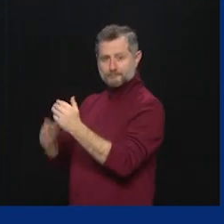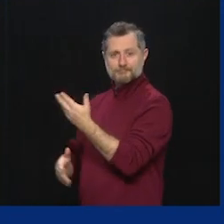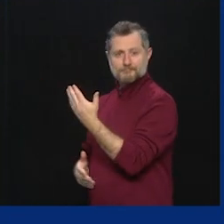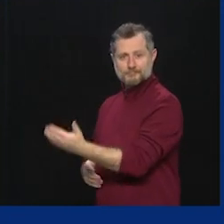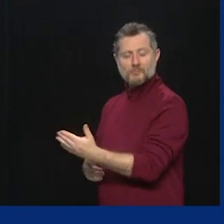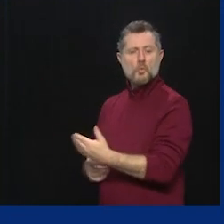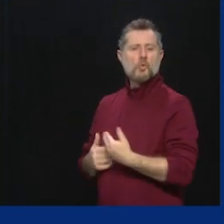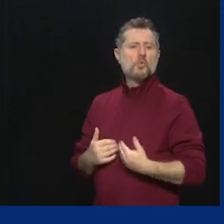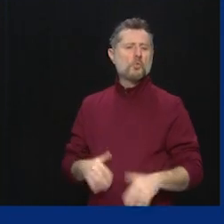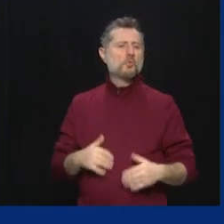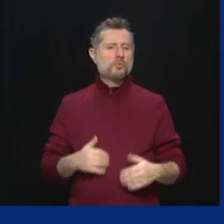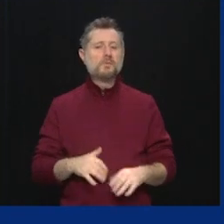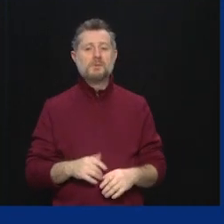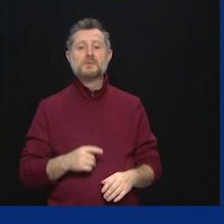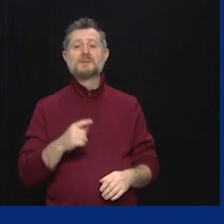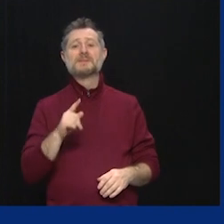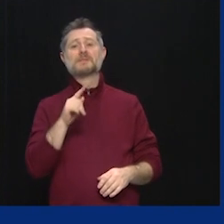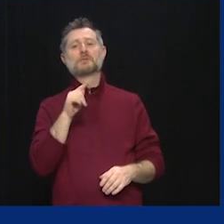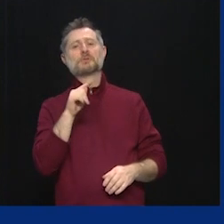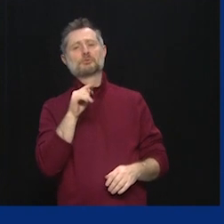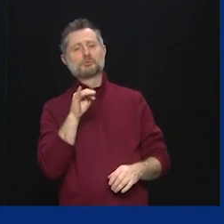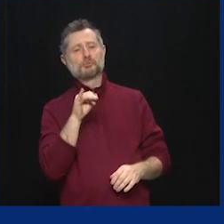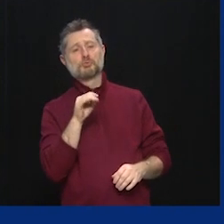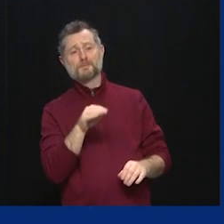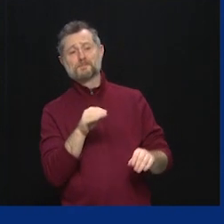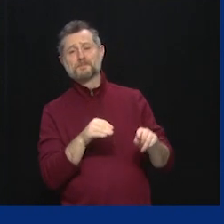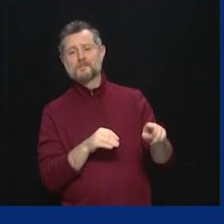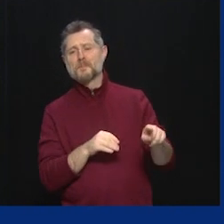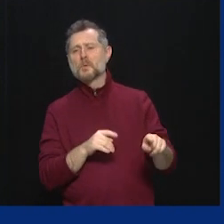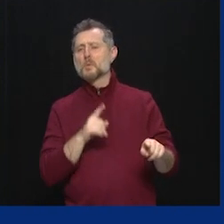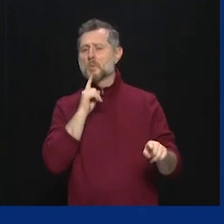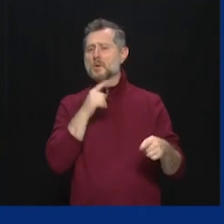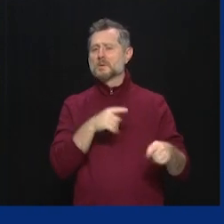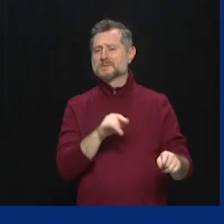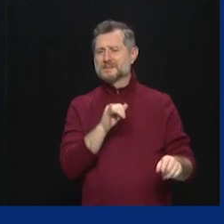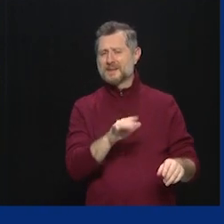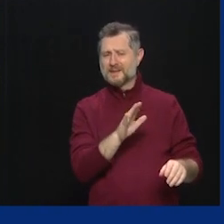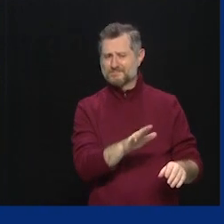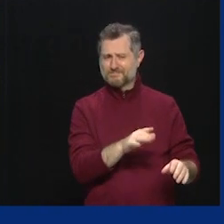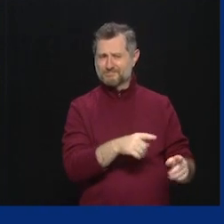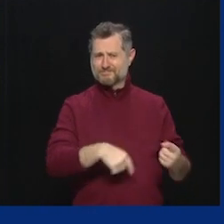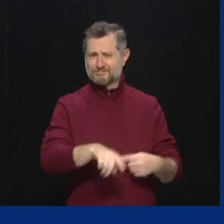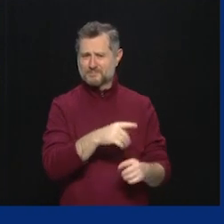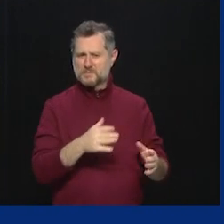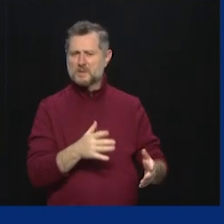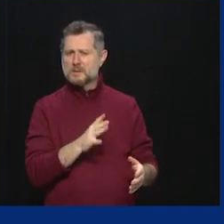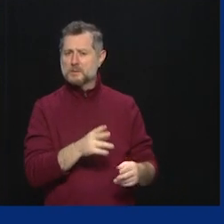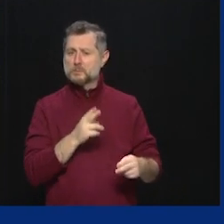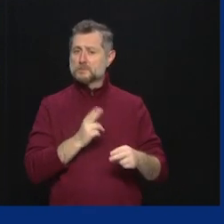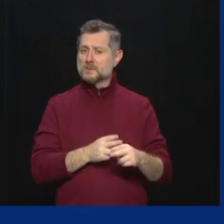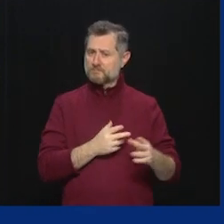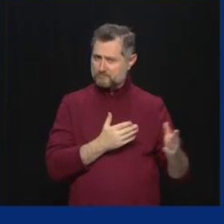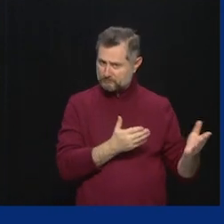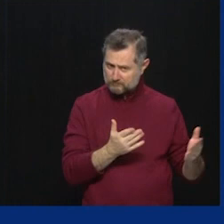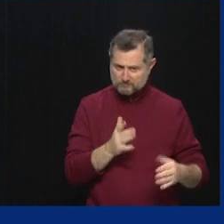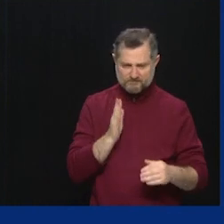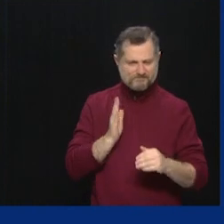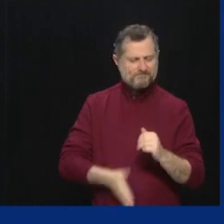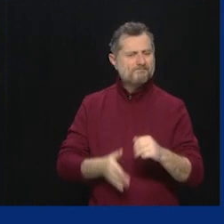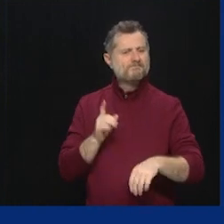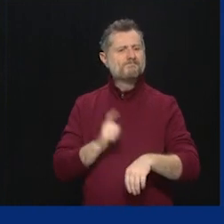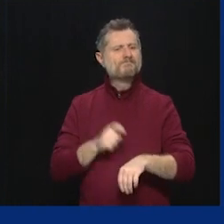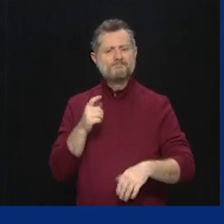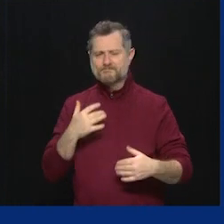that he brought this building in on time and on budget. And he whispered to me, they couldn't be talking about